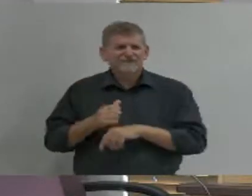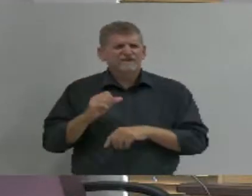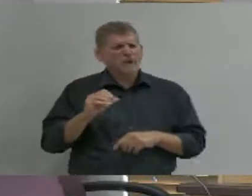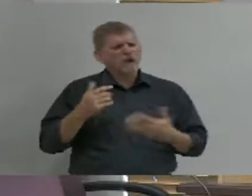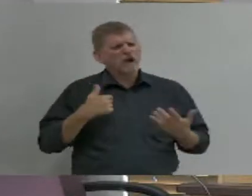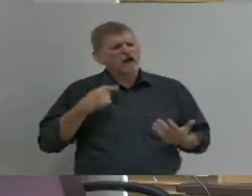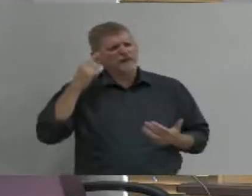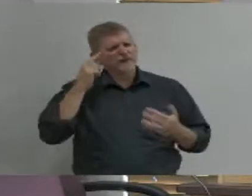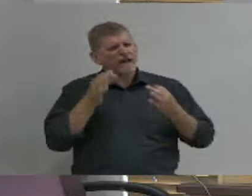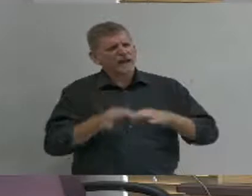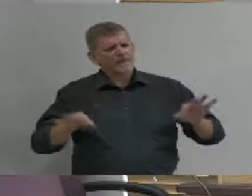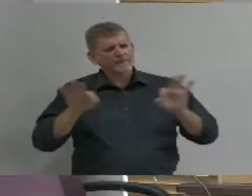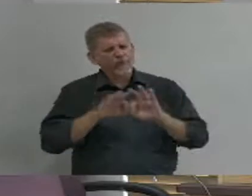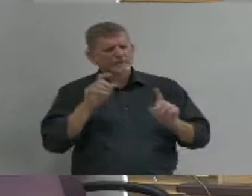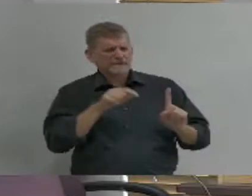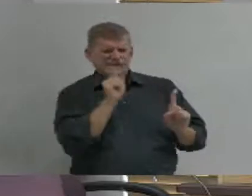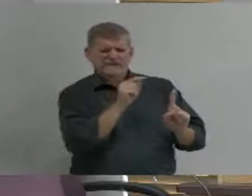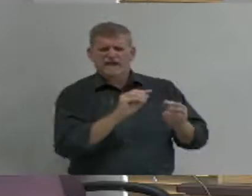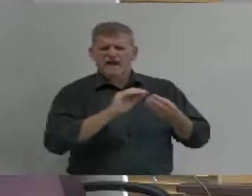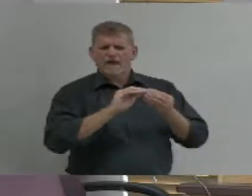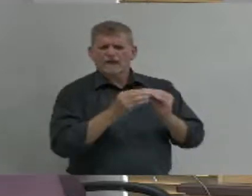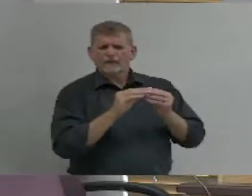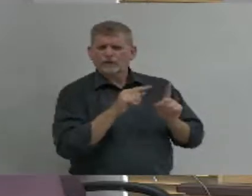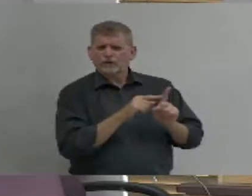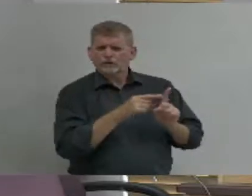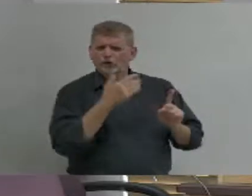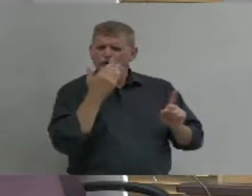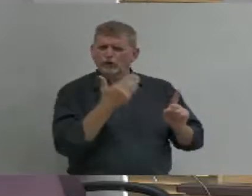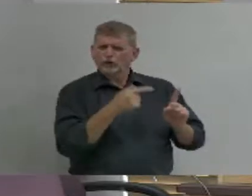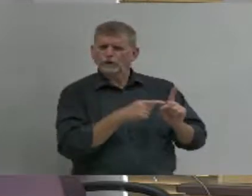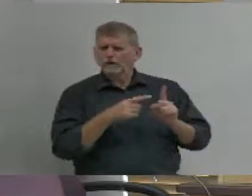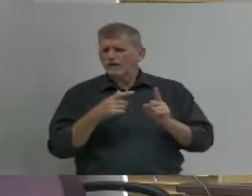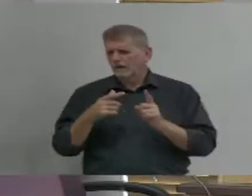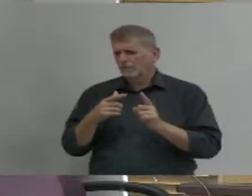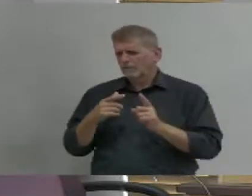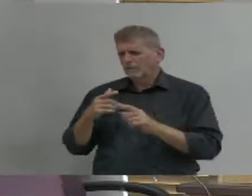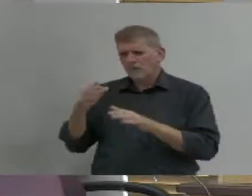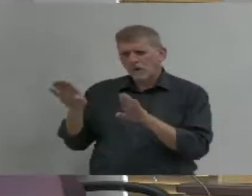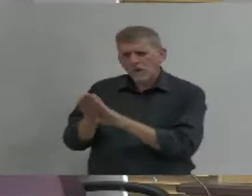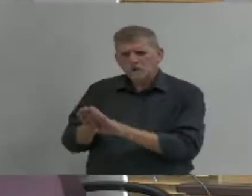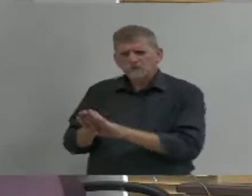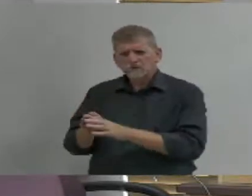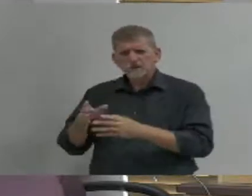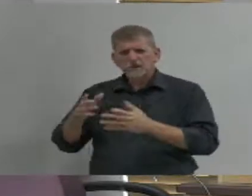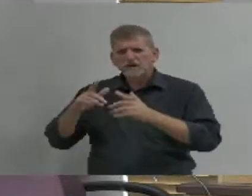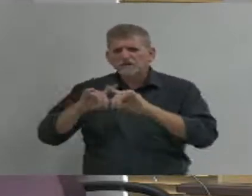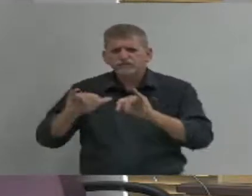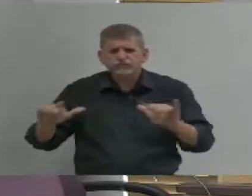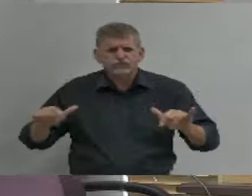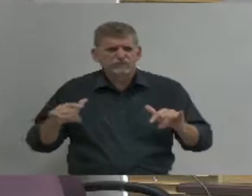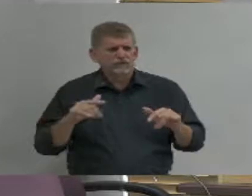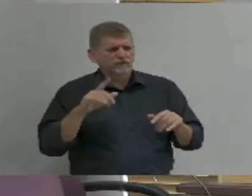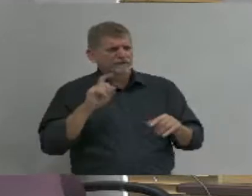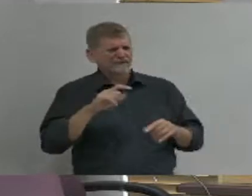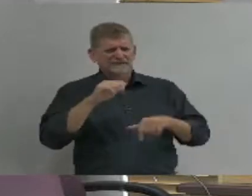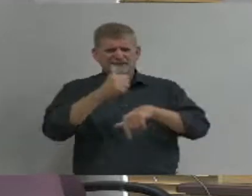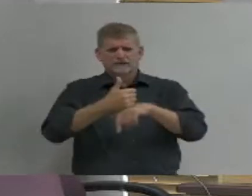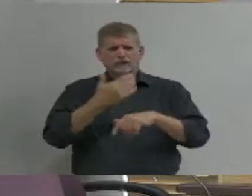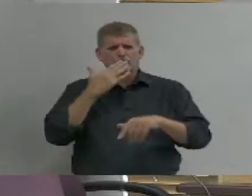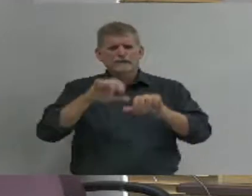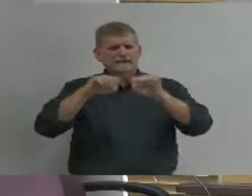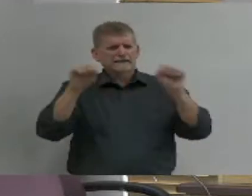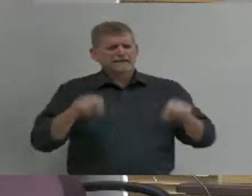things down or restrict things, that we come up with a system or a set of numbers that allow us to move in the other direction as